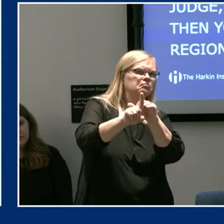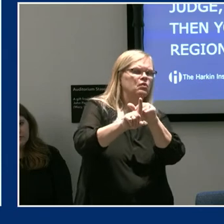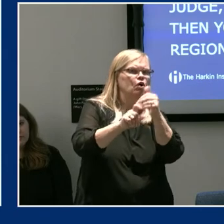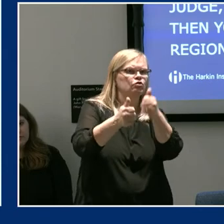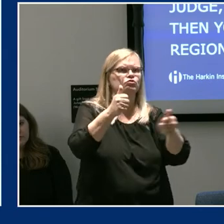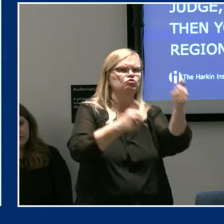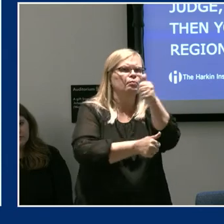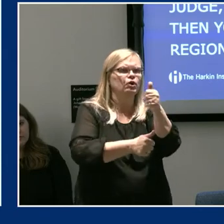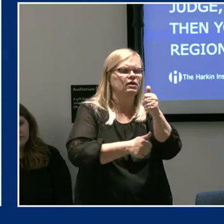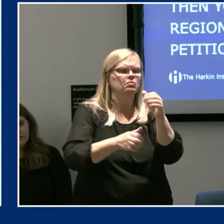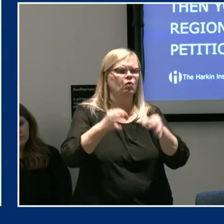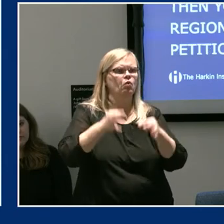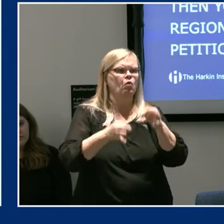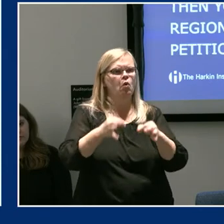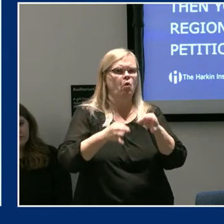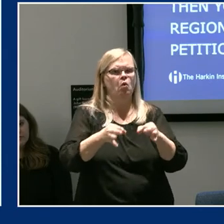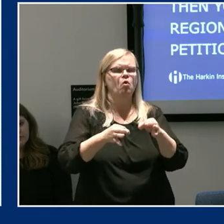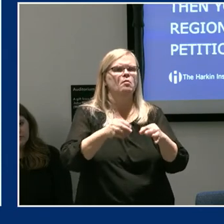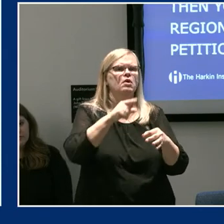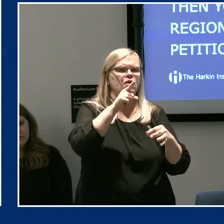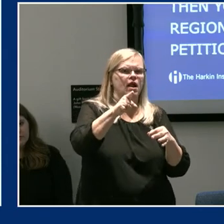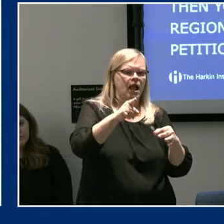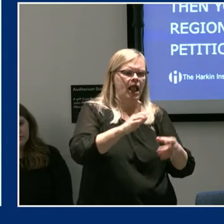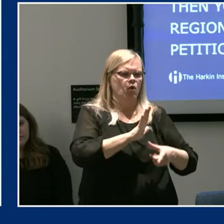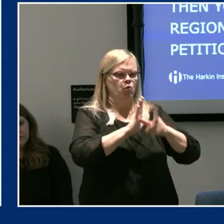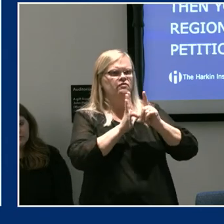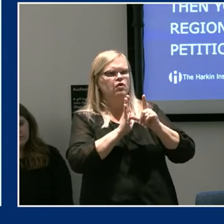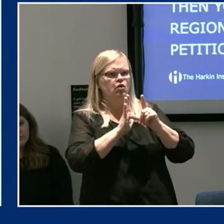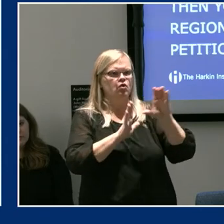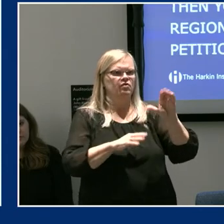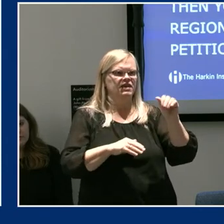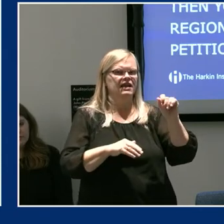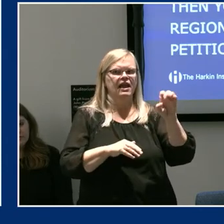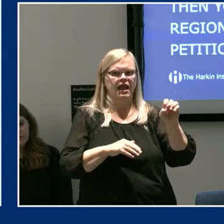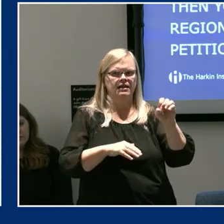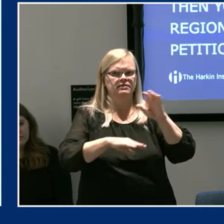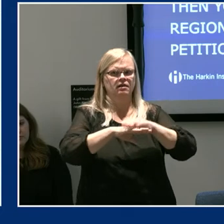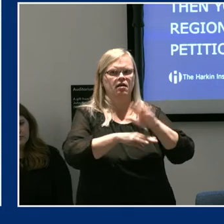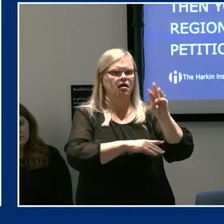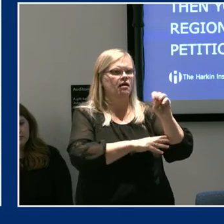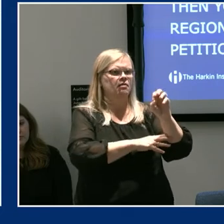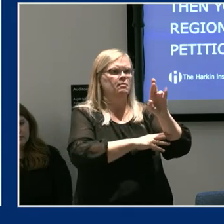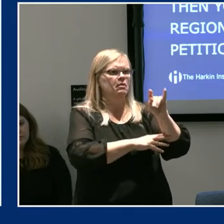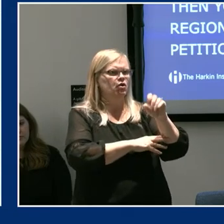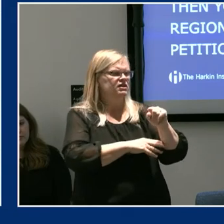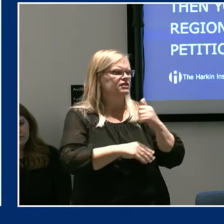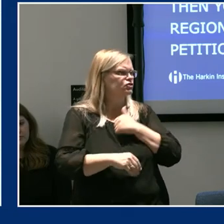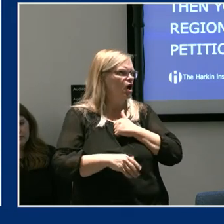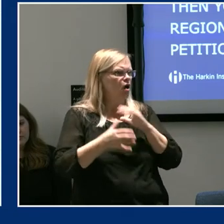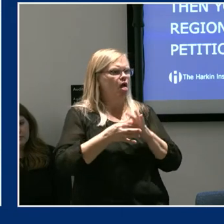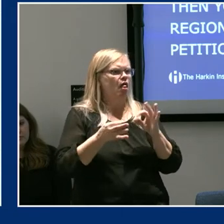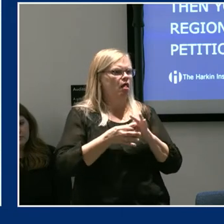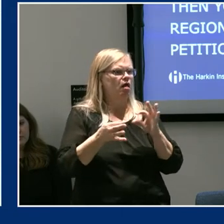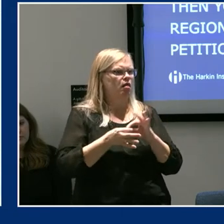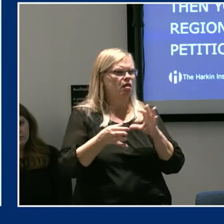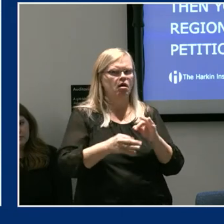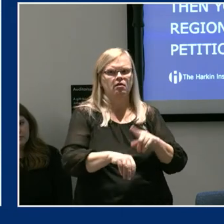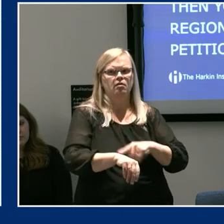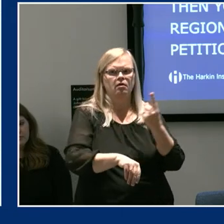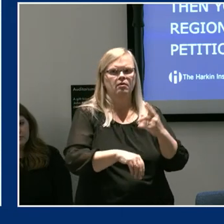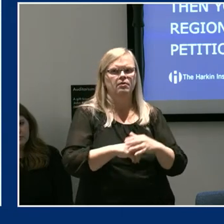for writ of certiorari to have them review the case on the merits. Sorry to take so long. Well, but I